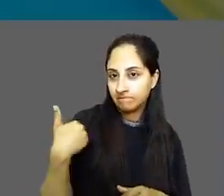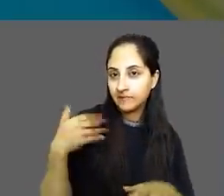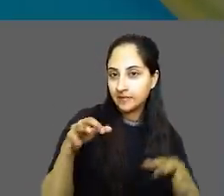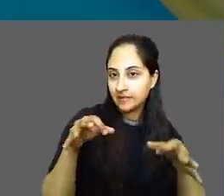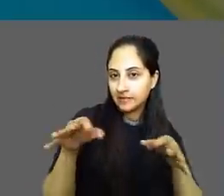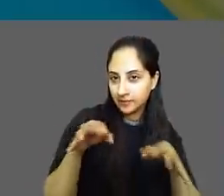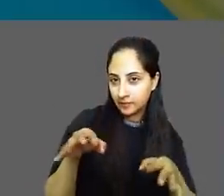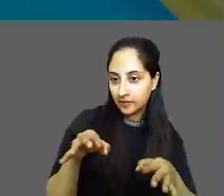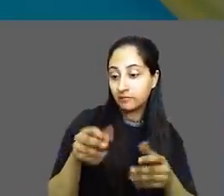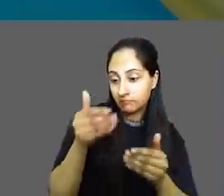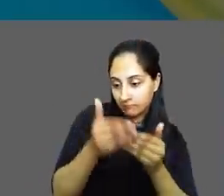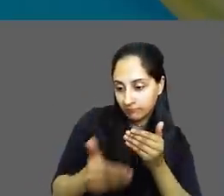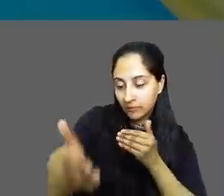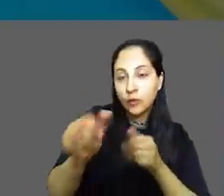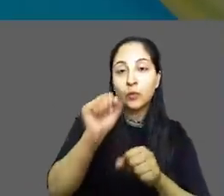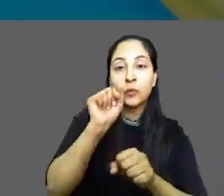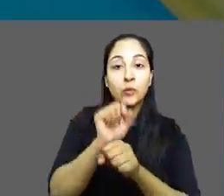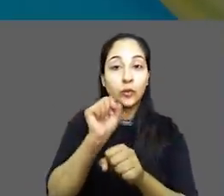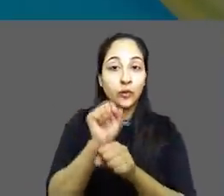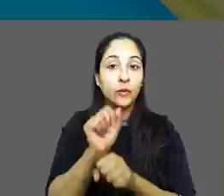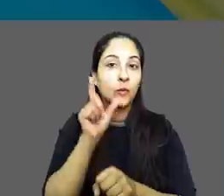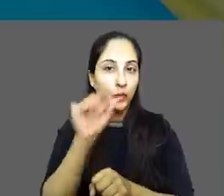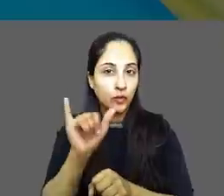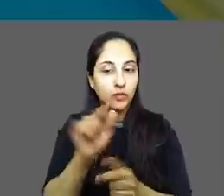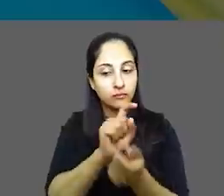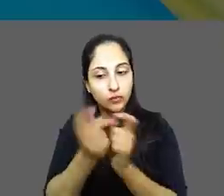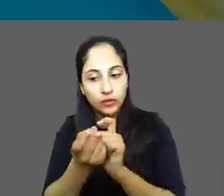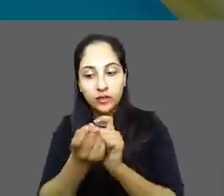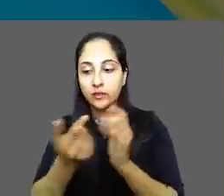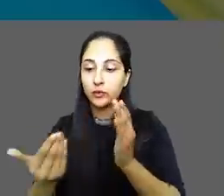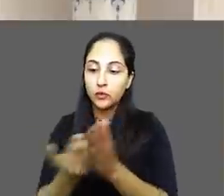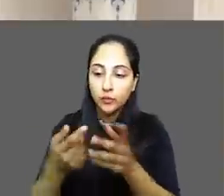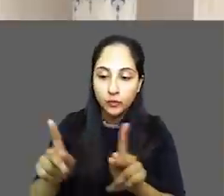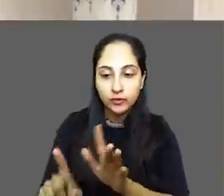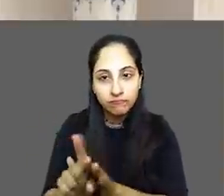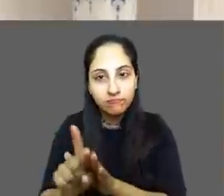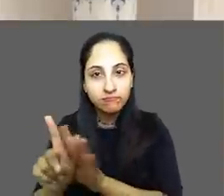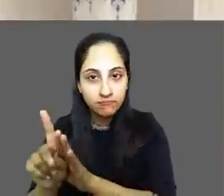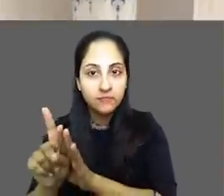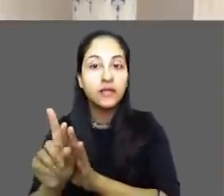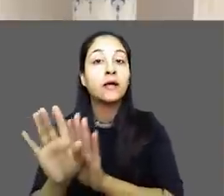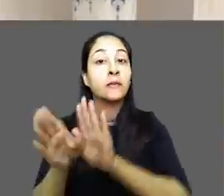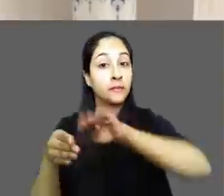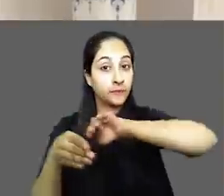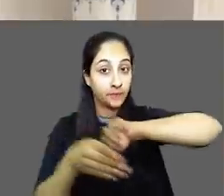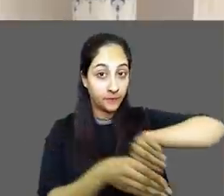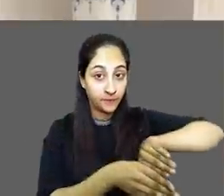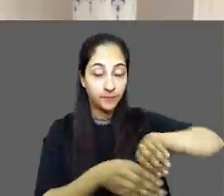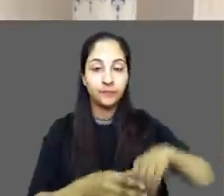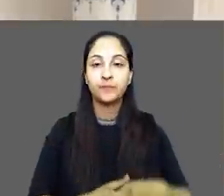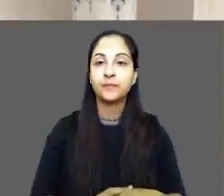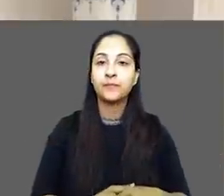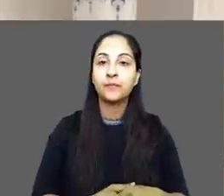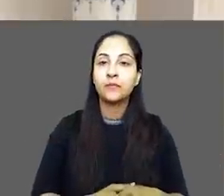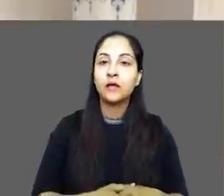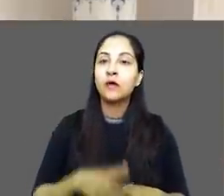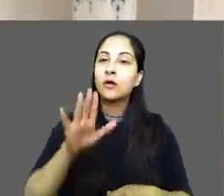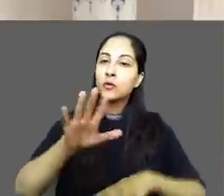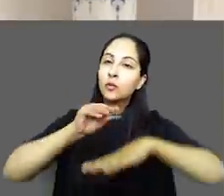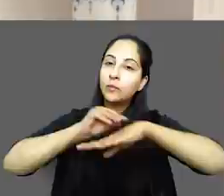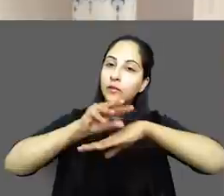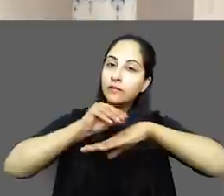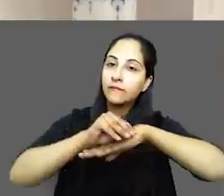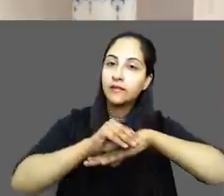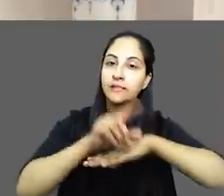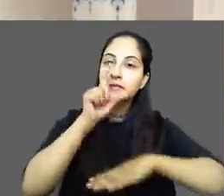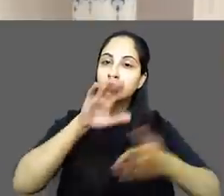albeit the caveat that we're still living in this history that is, what would you tell them? I would say to the Jamaat that we should not